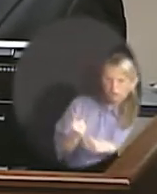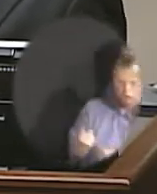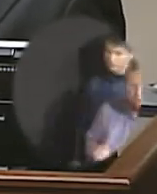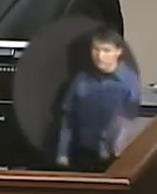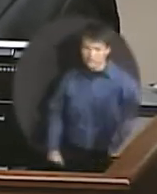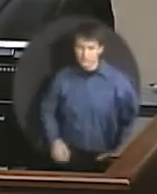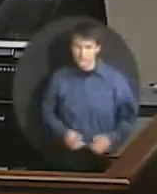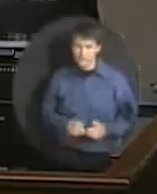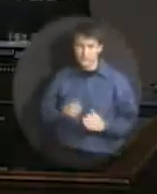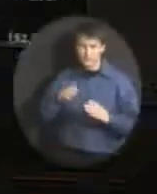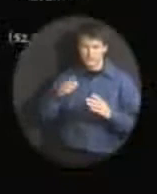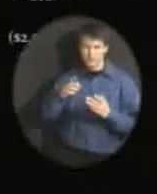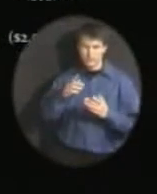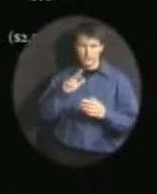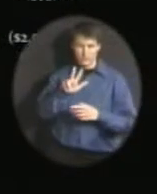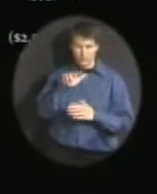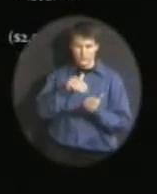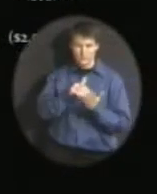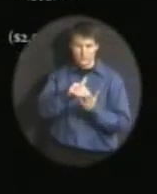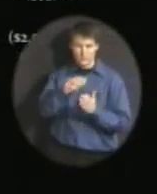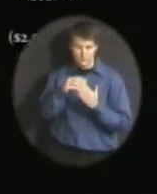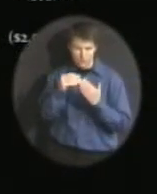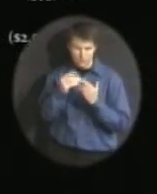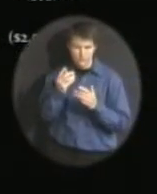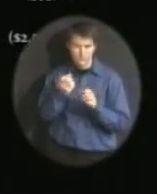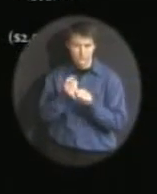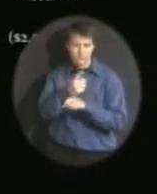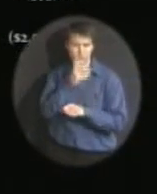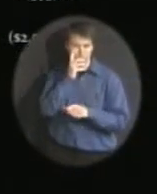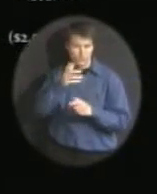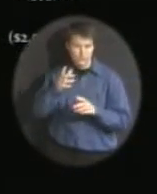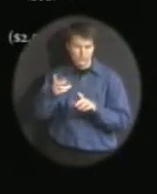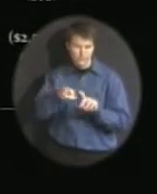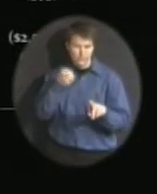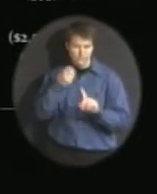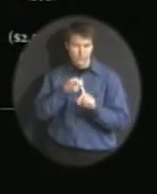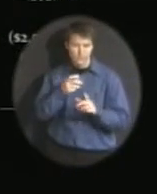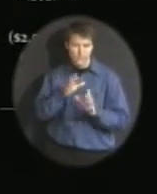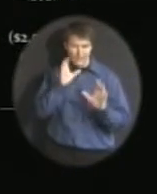is about $3 million next year will flow out of extraordinary growth.